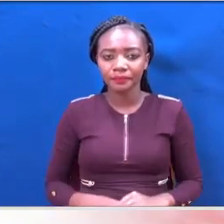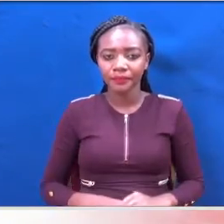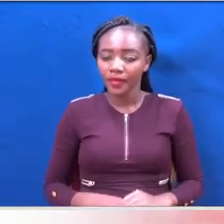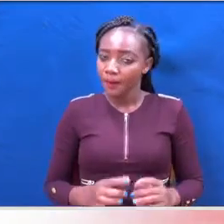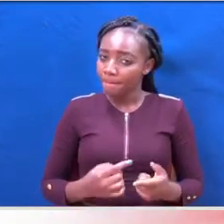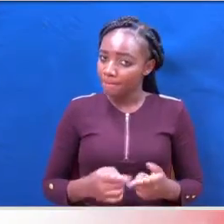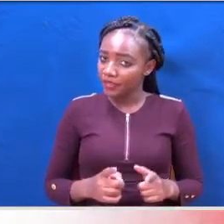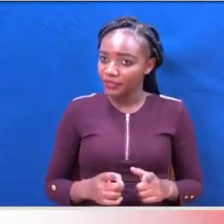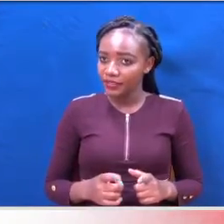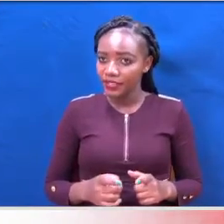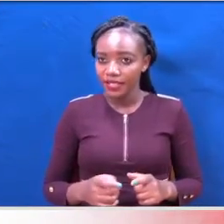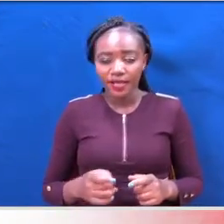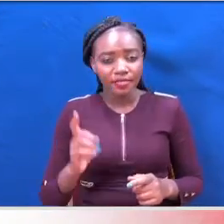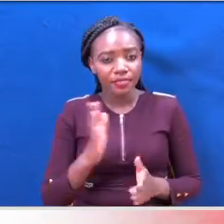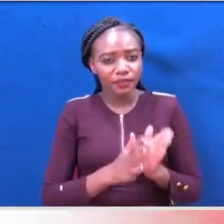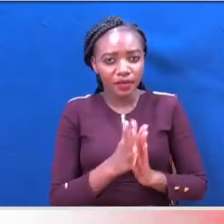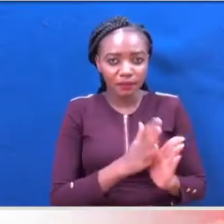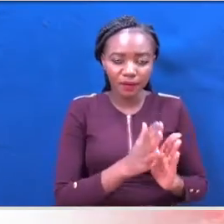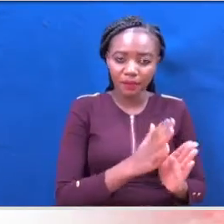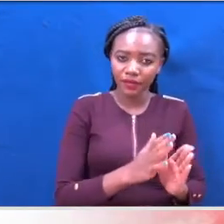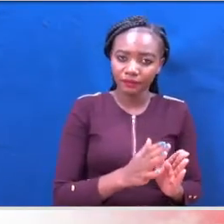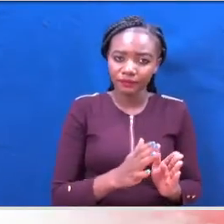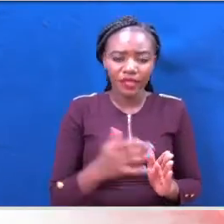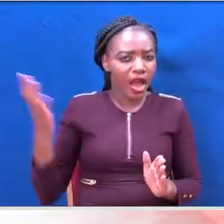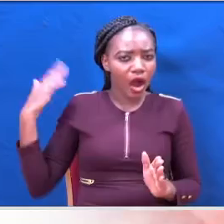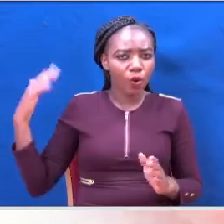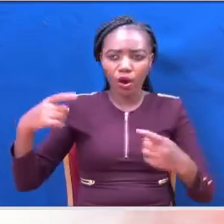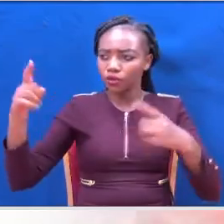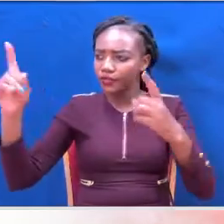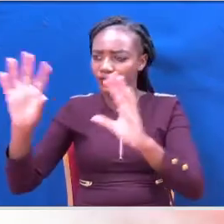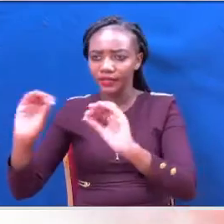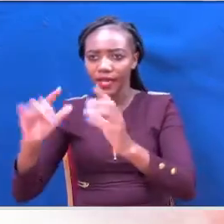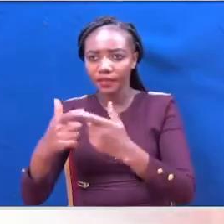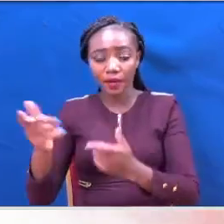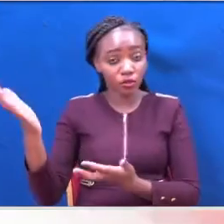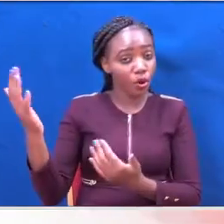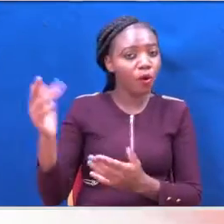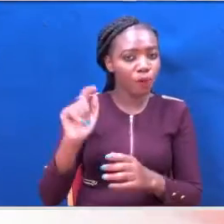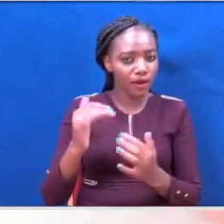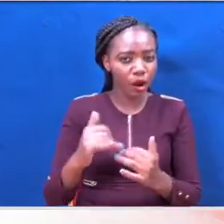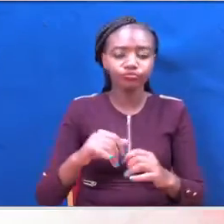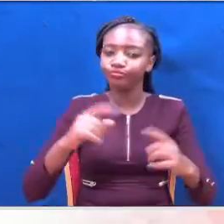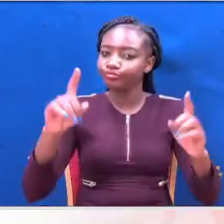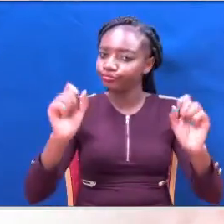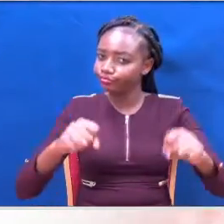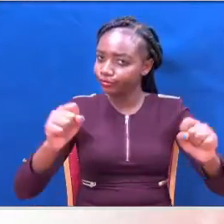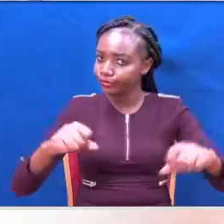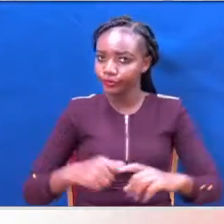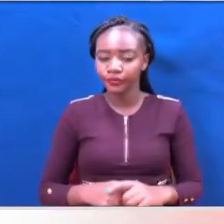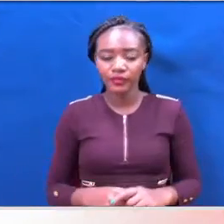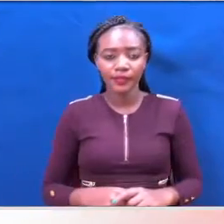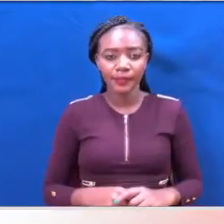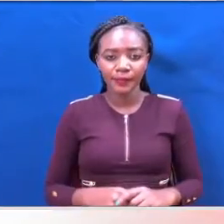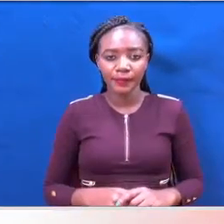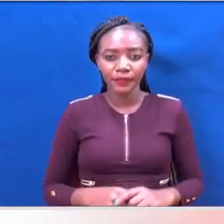But will the plan amid previous failed attempts stand the test of time? We are going to build containerized